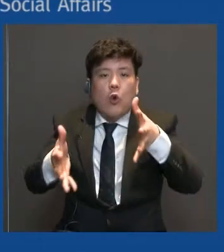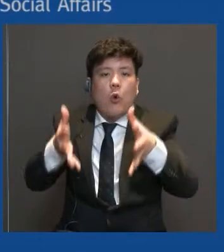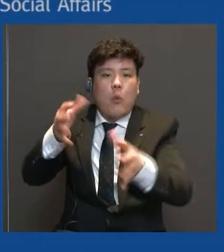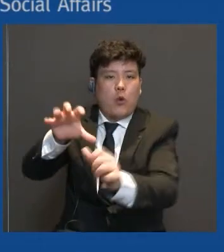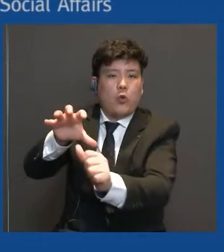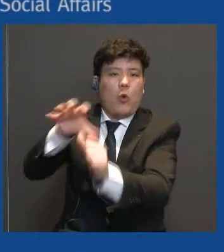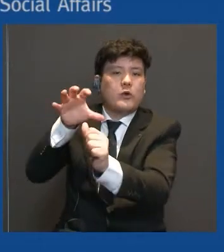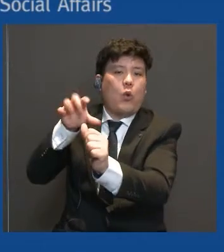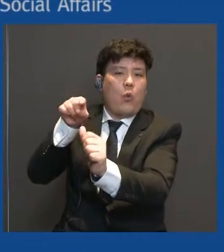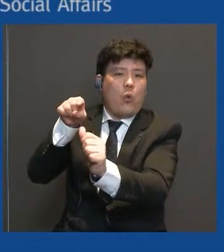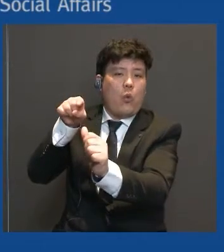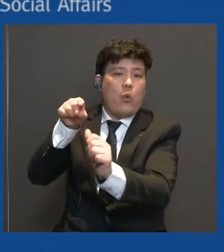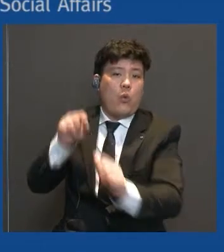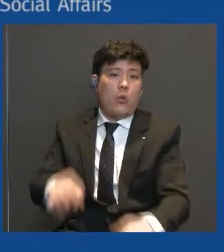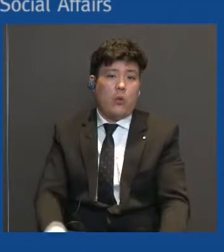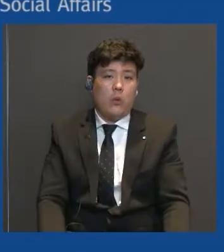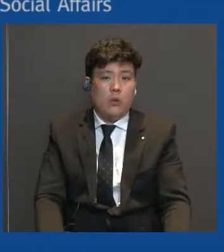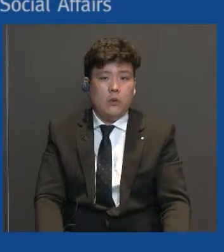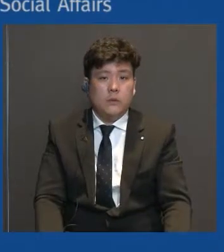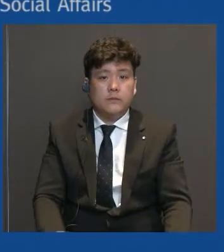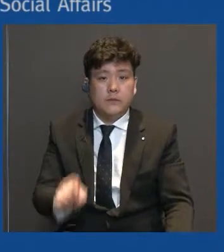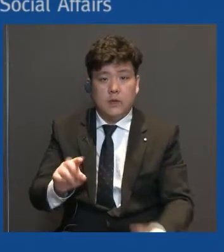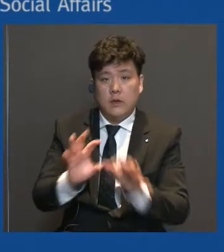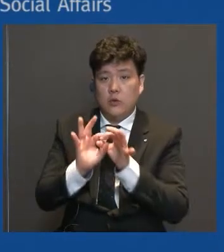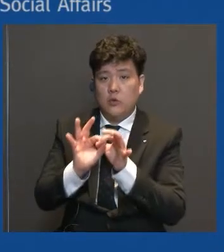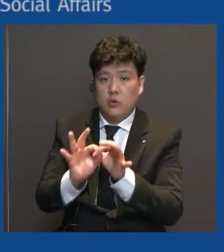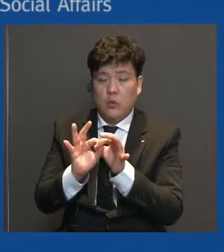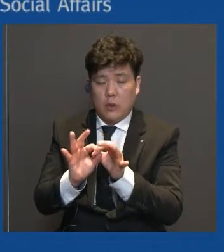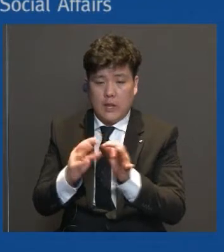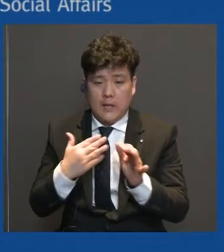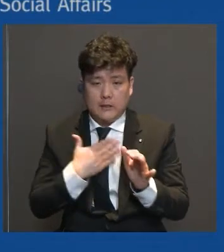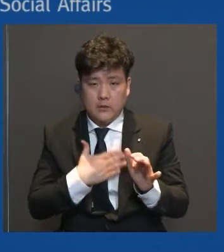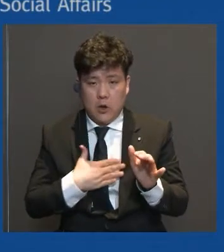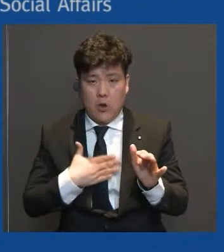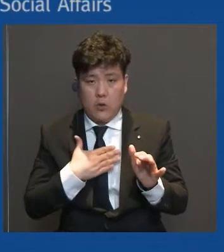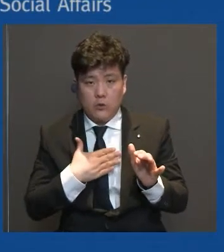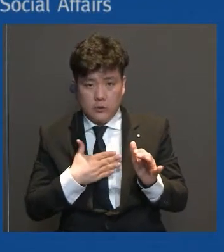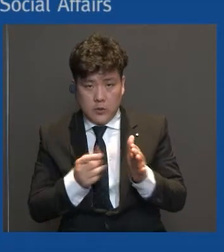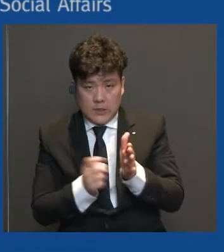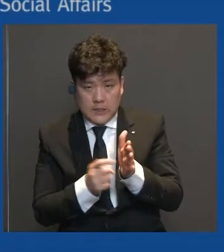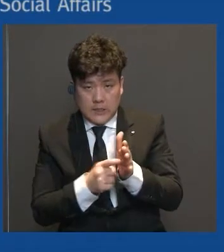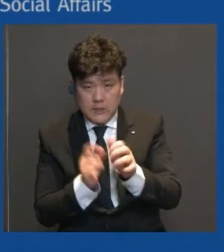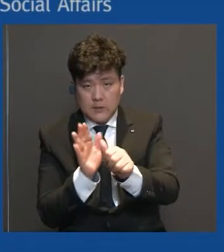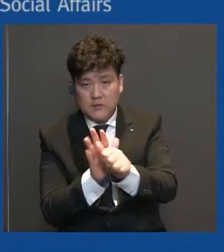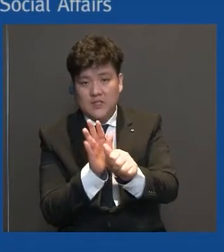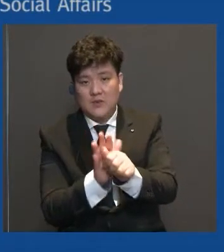emotional care and automated emergency checkup without personal contact.